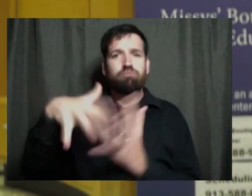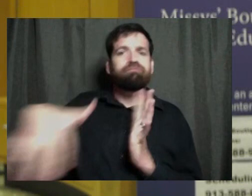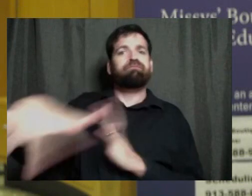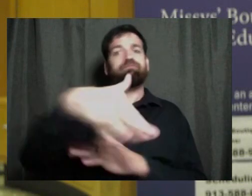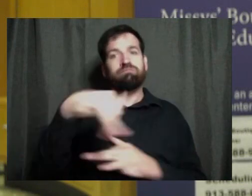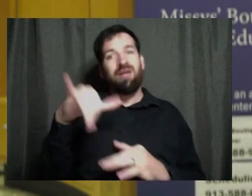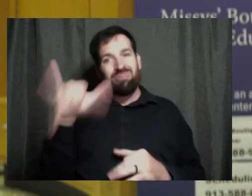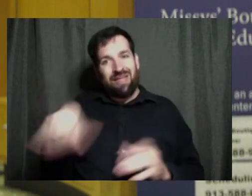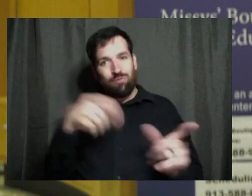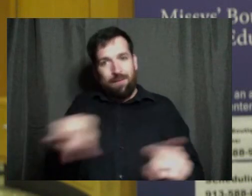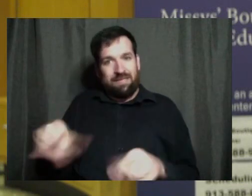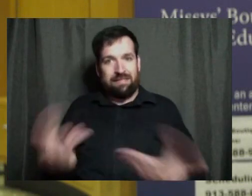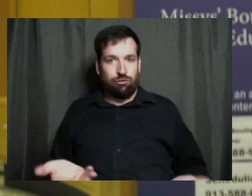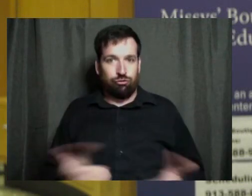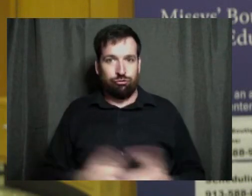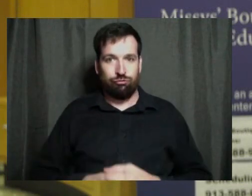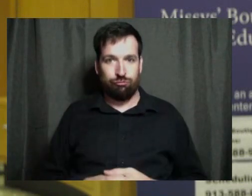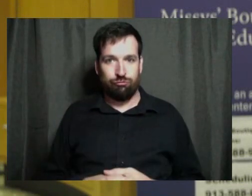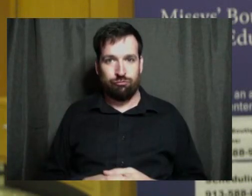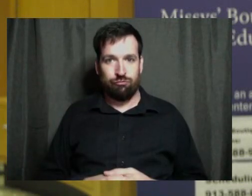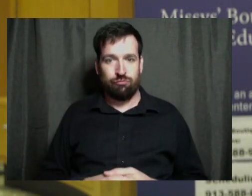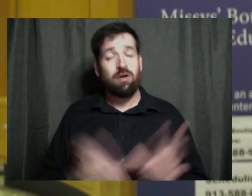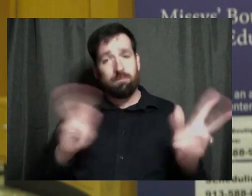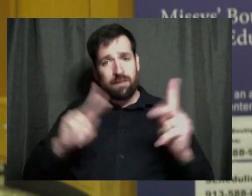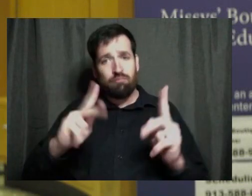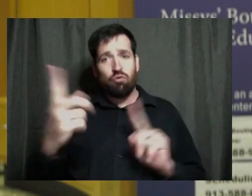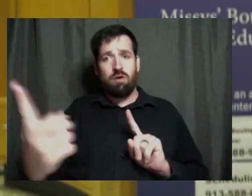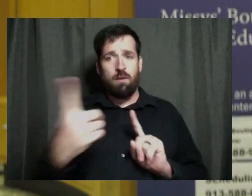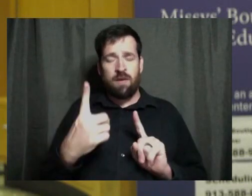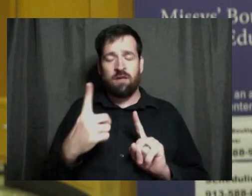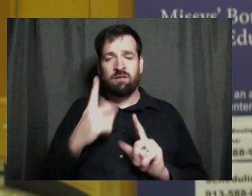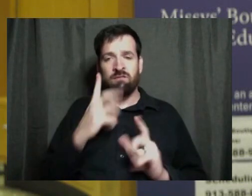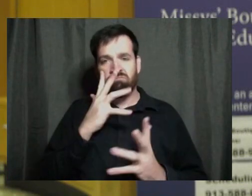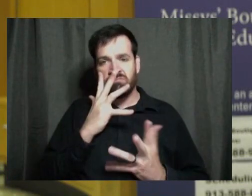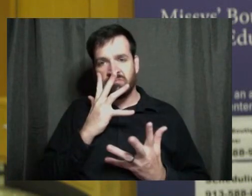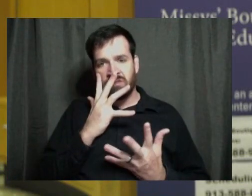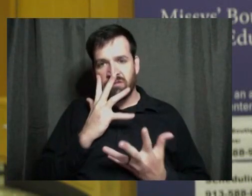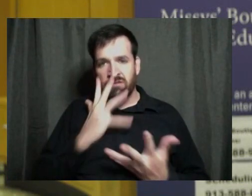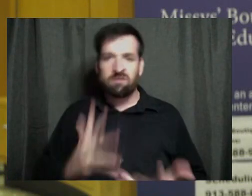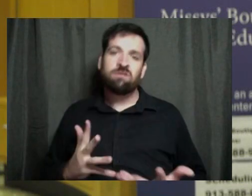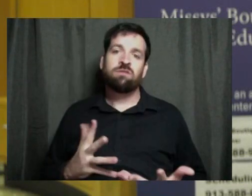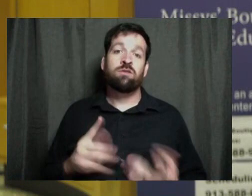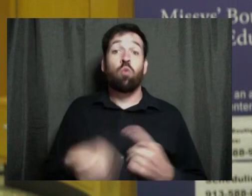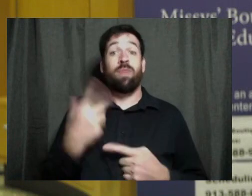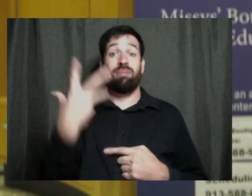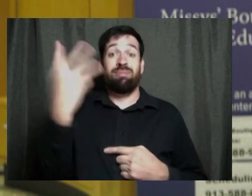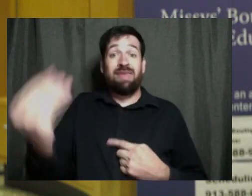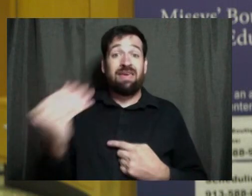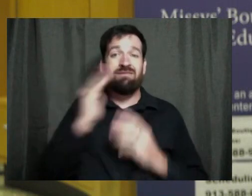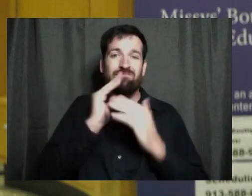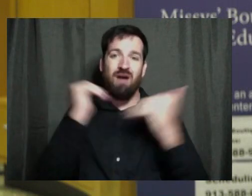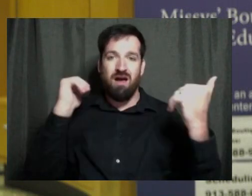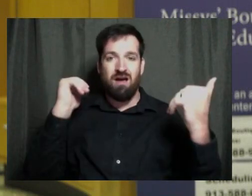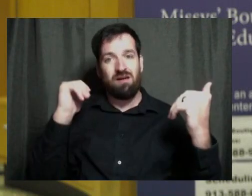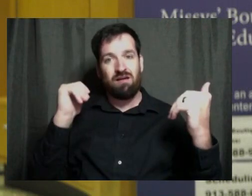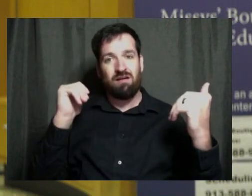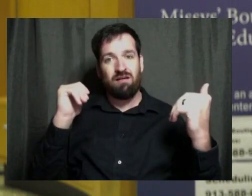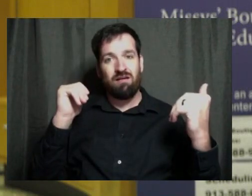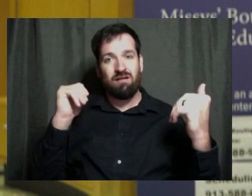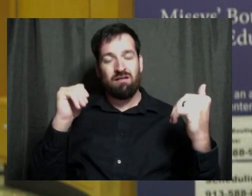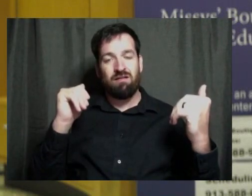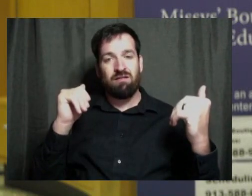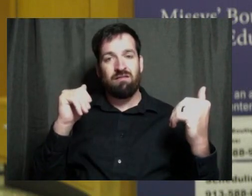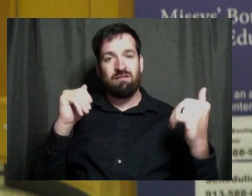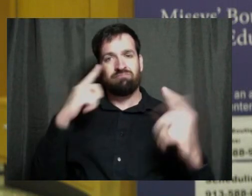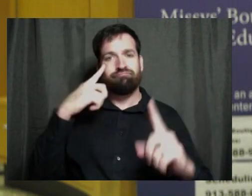here. There are people that come in that are depressed, but they leave with a smile on their face and confidence, and that's what